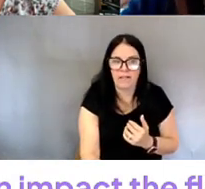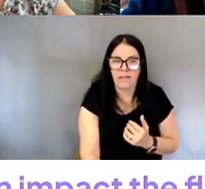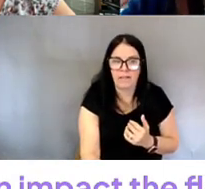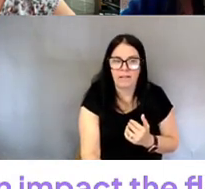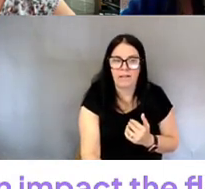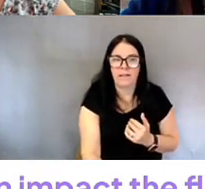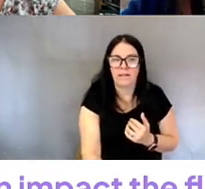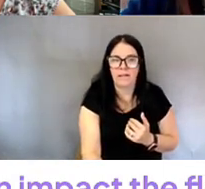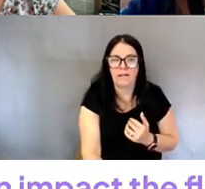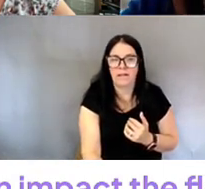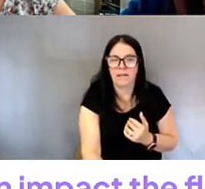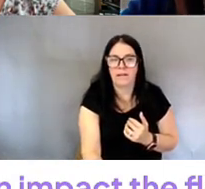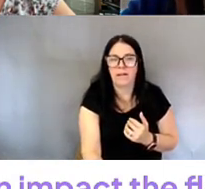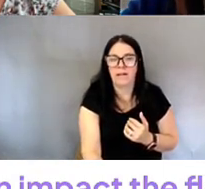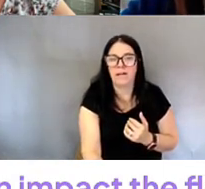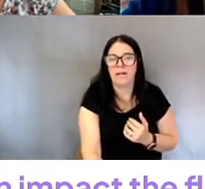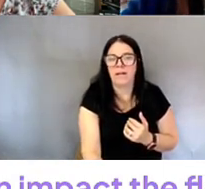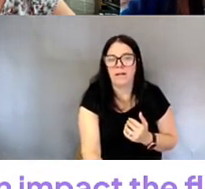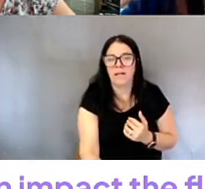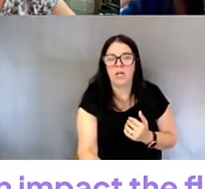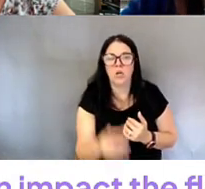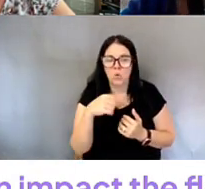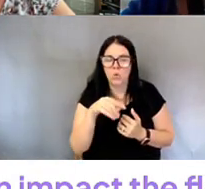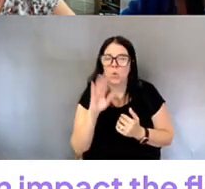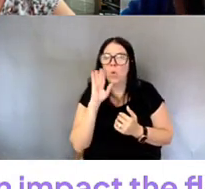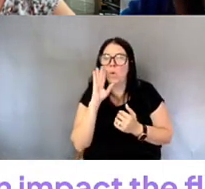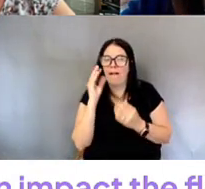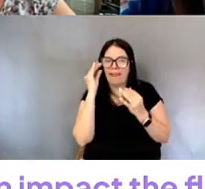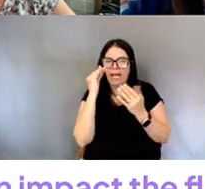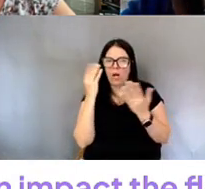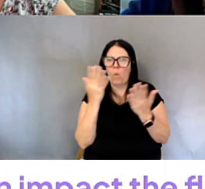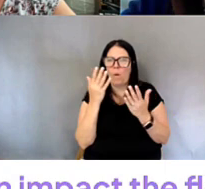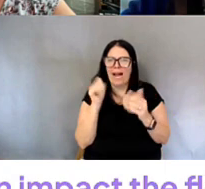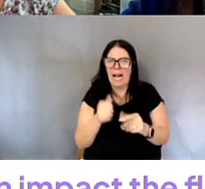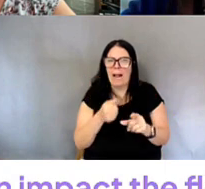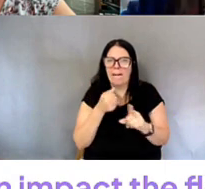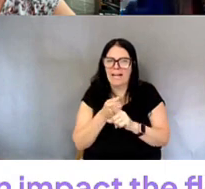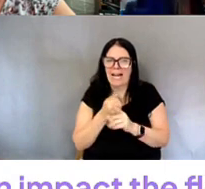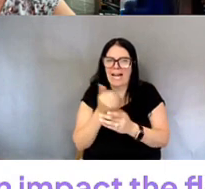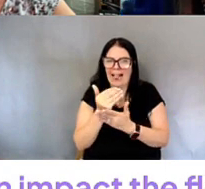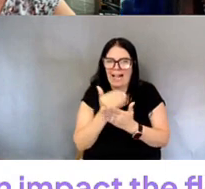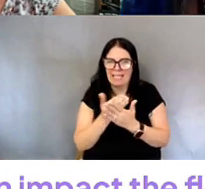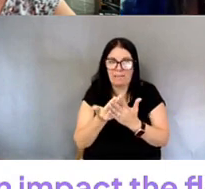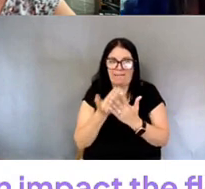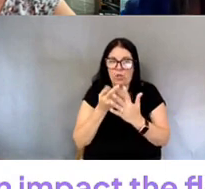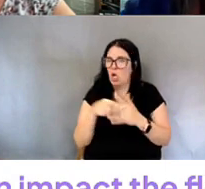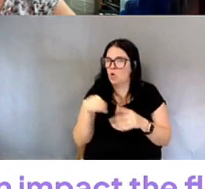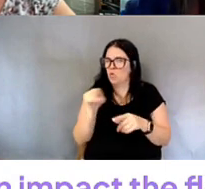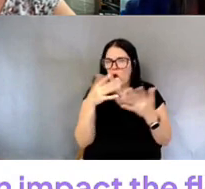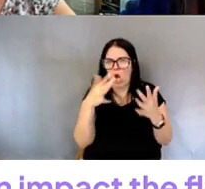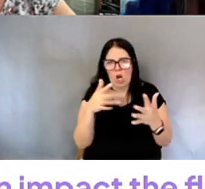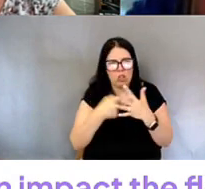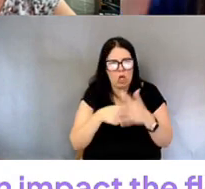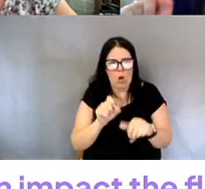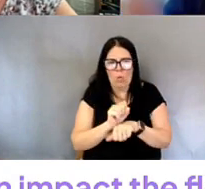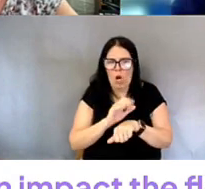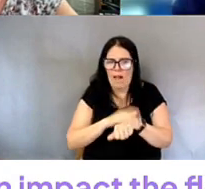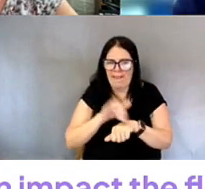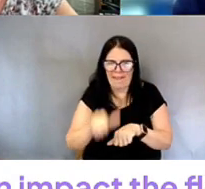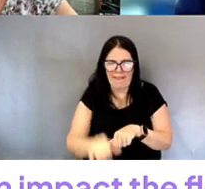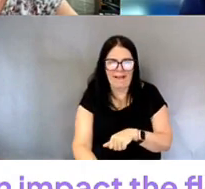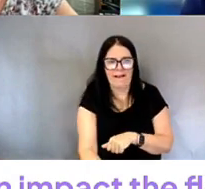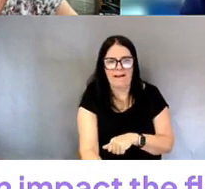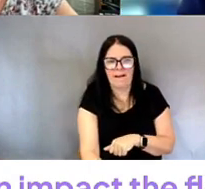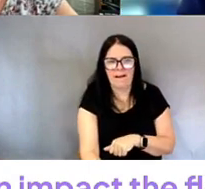you will be reflecting on what issues can impact the flow of a lesson before it even begins. You've already started working on that.